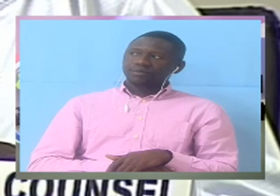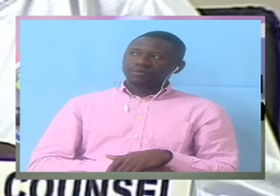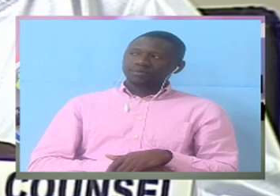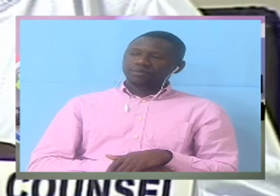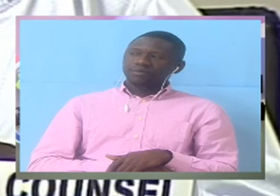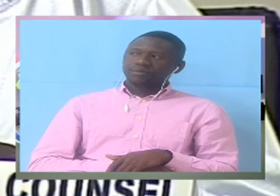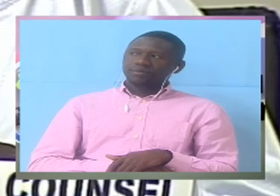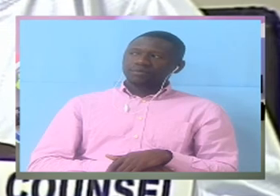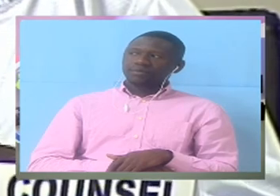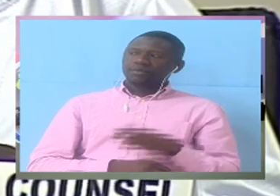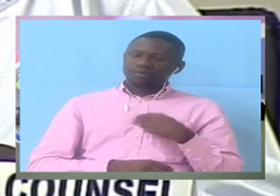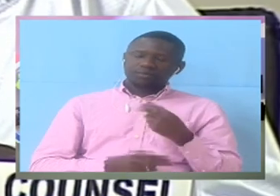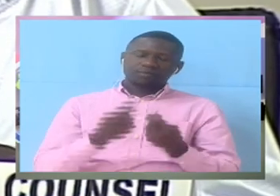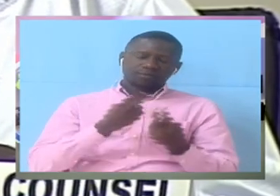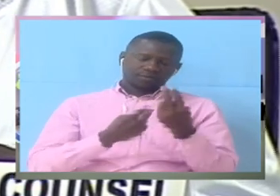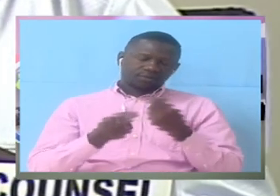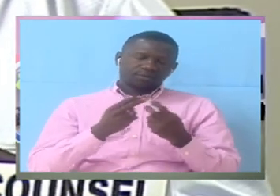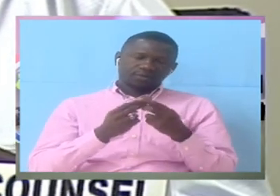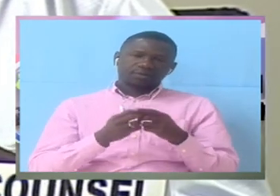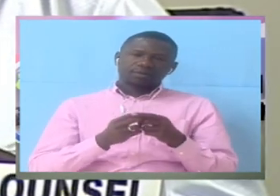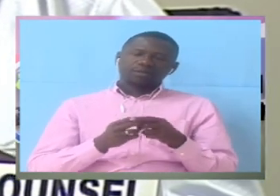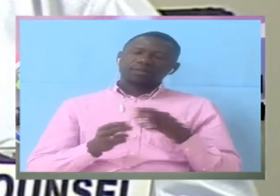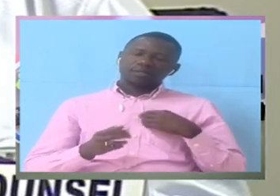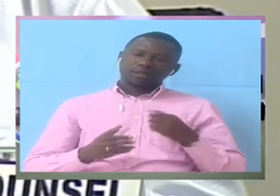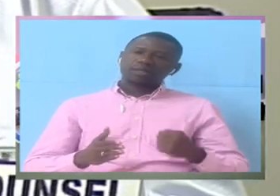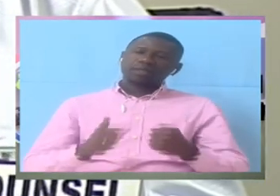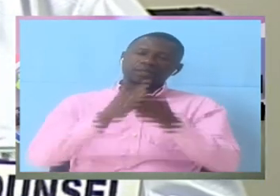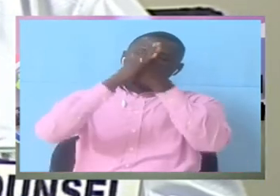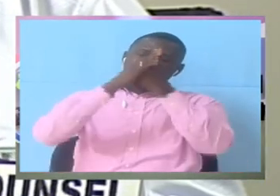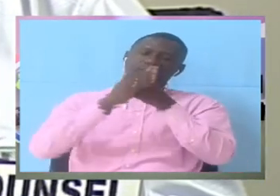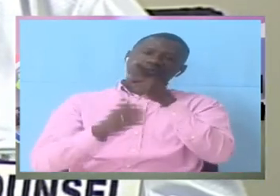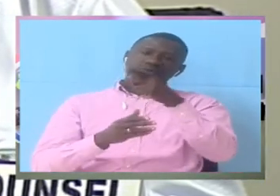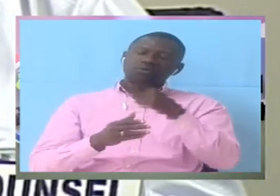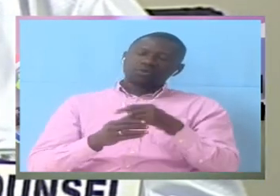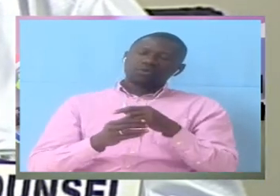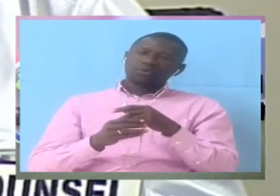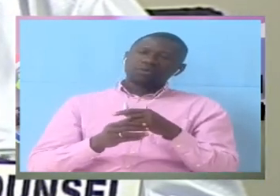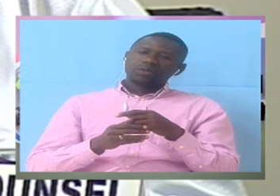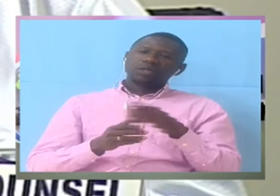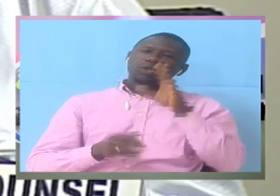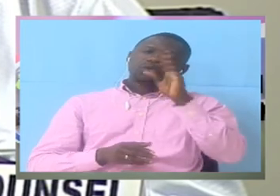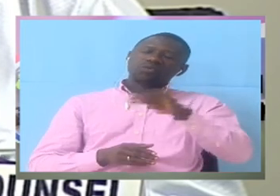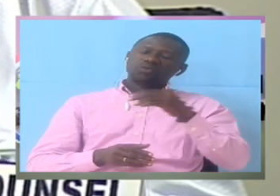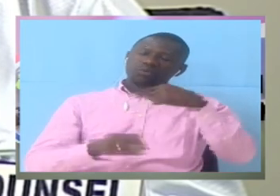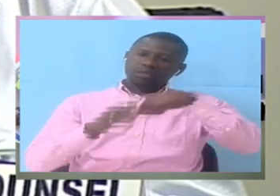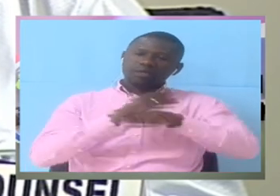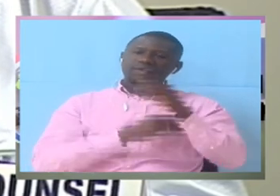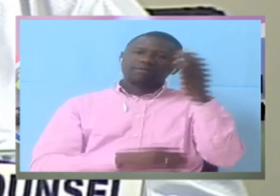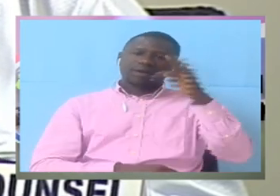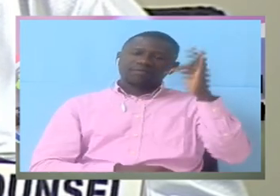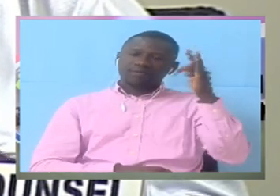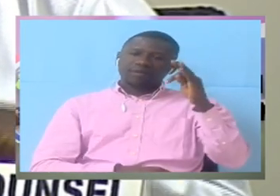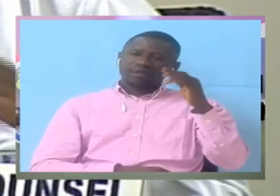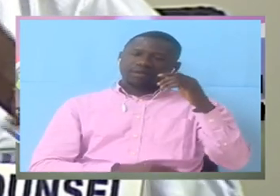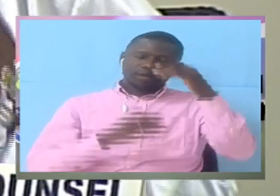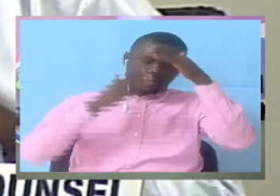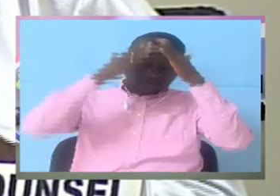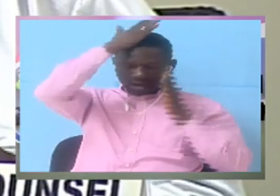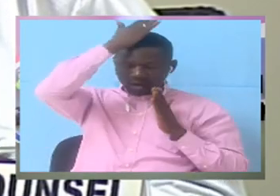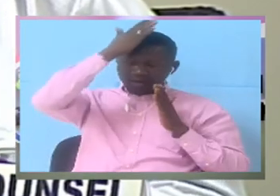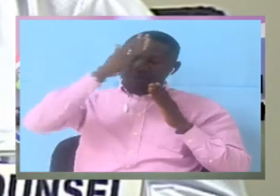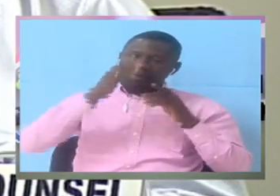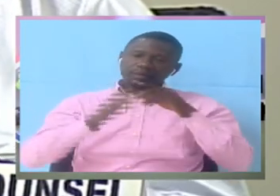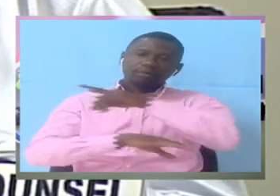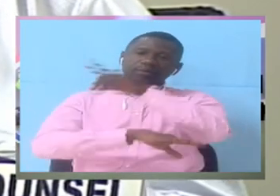I'll rephrase that. The attack you guys launched at Farafenye Barracks. Okay, ale